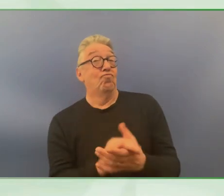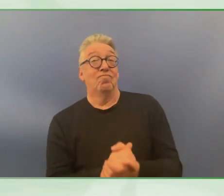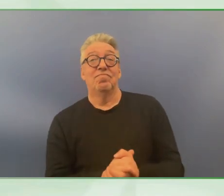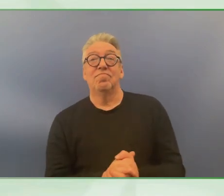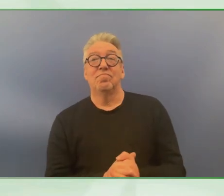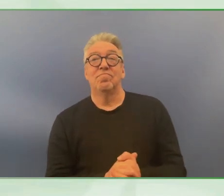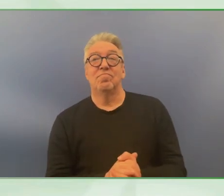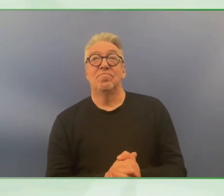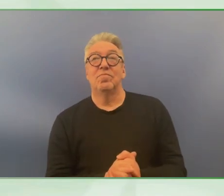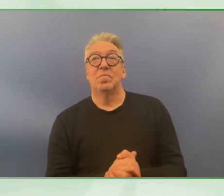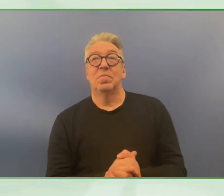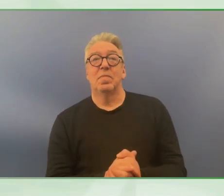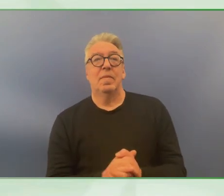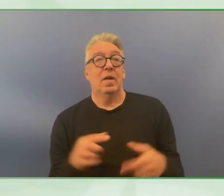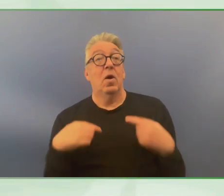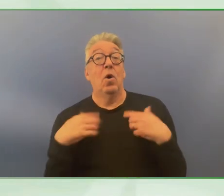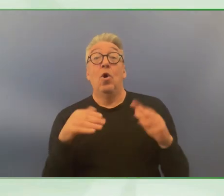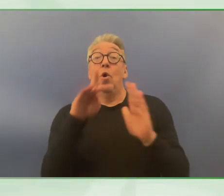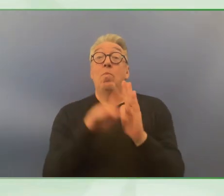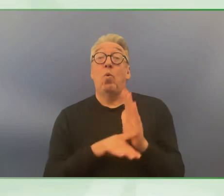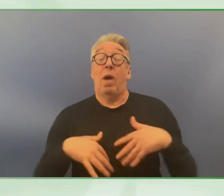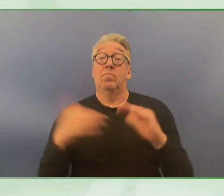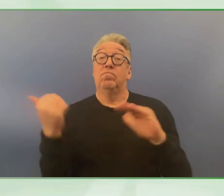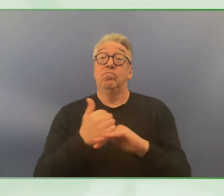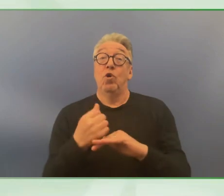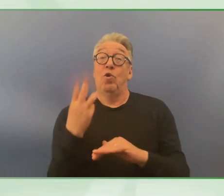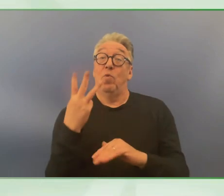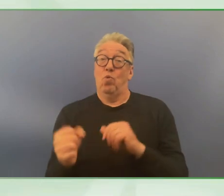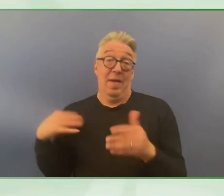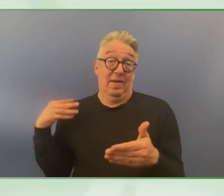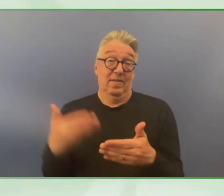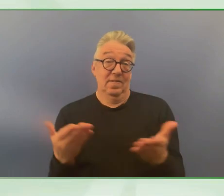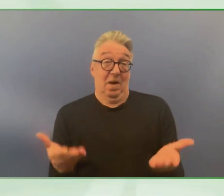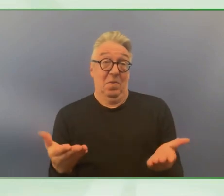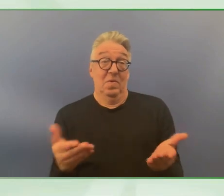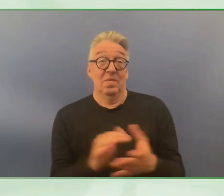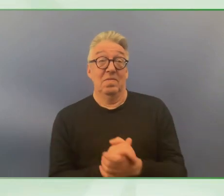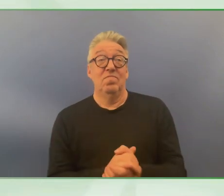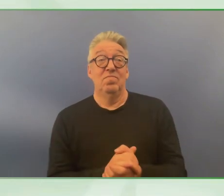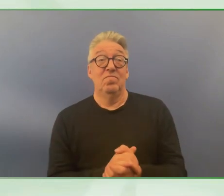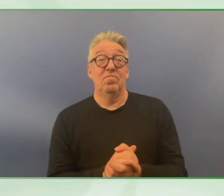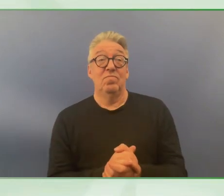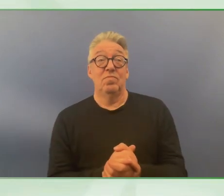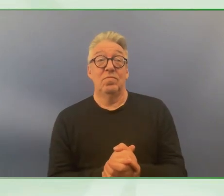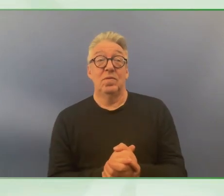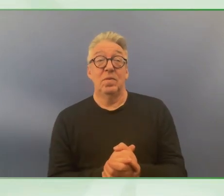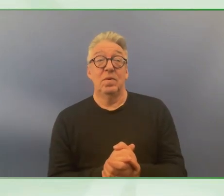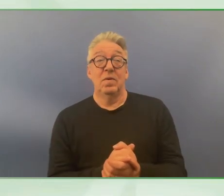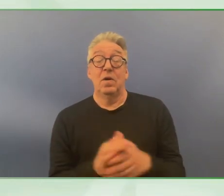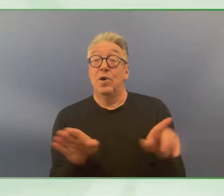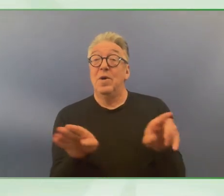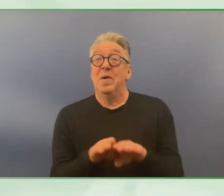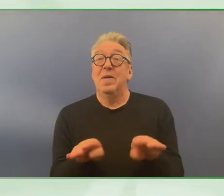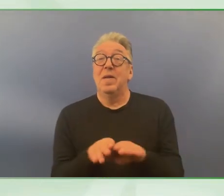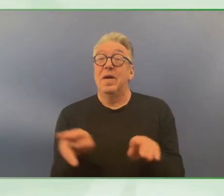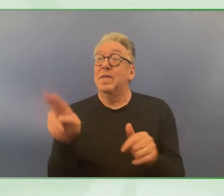we've been running it for a few years now, and like with Iulia and Ruth,